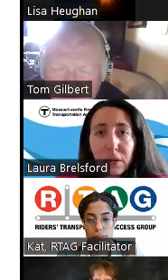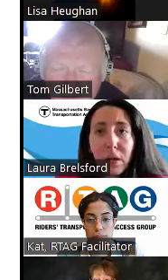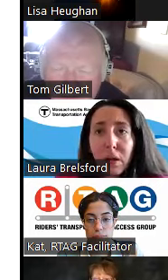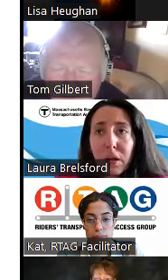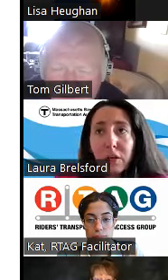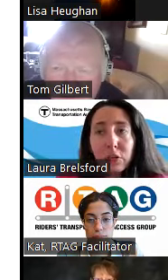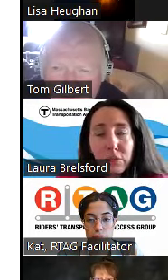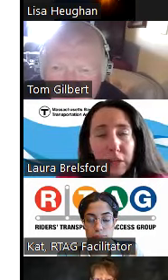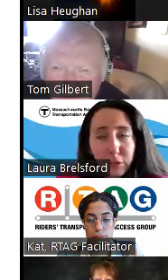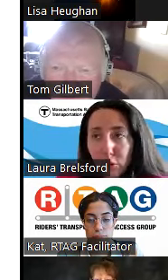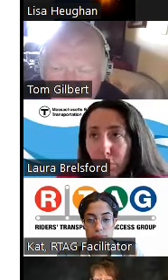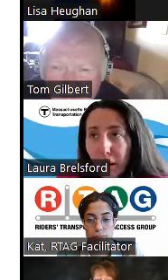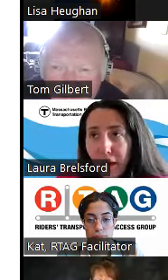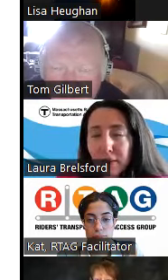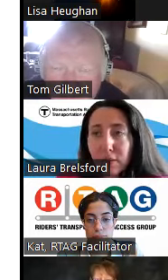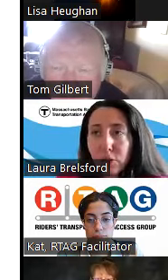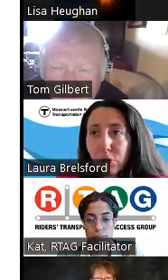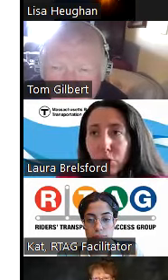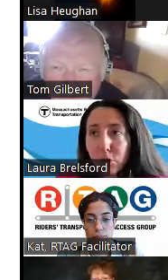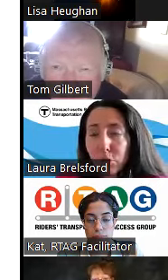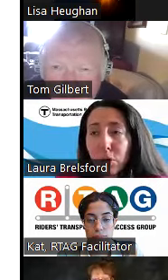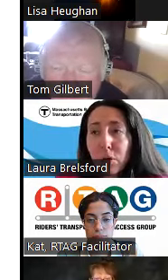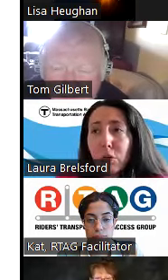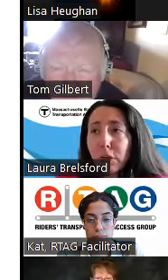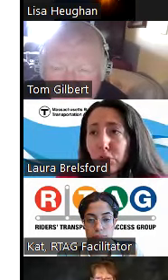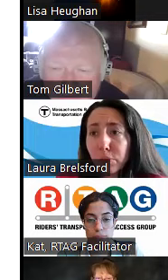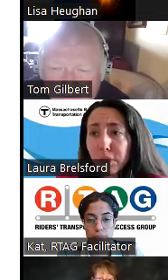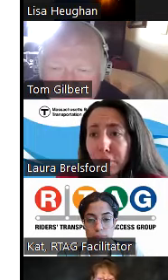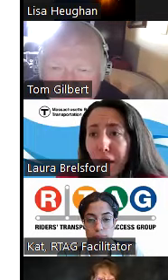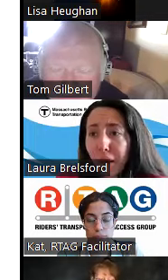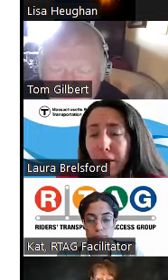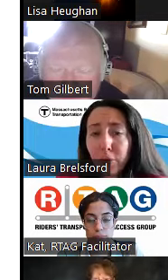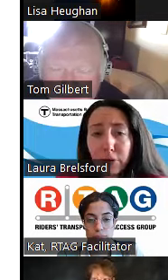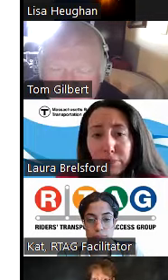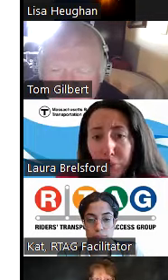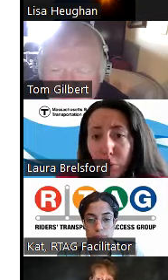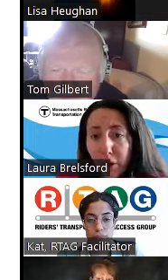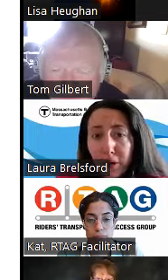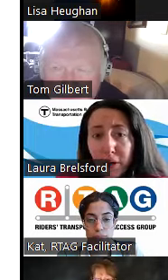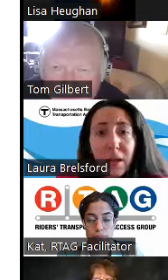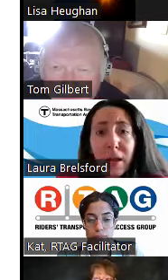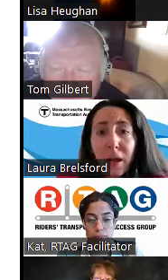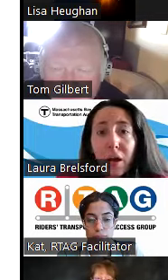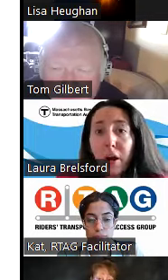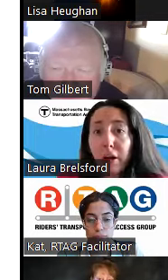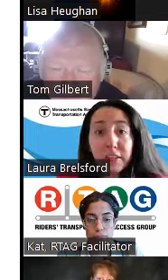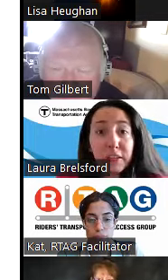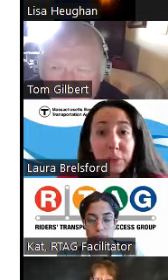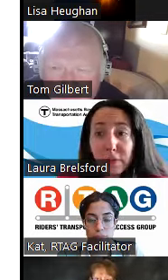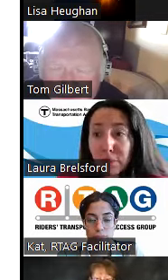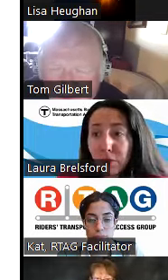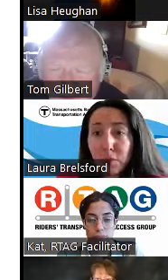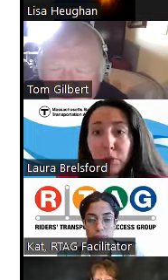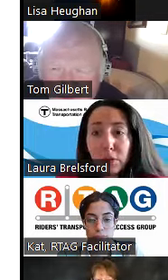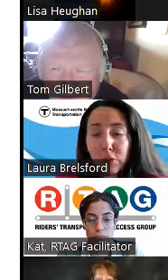folks either don't have access to restrooms nearby, or are dealing